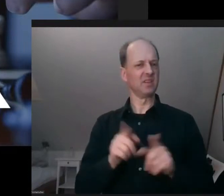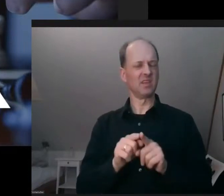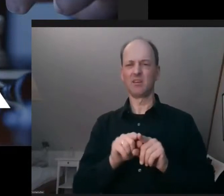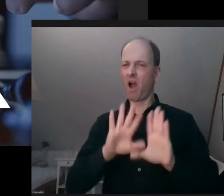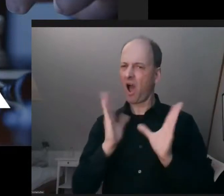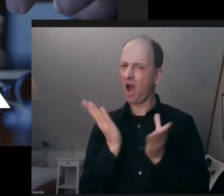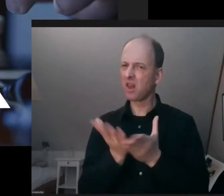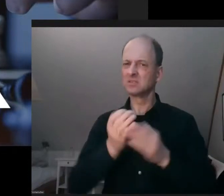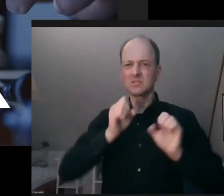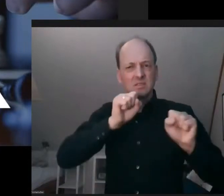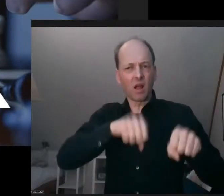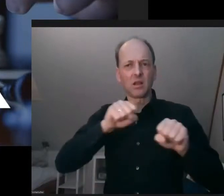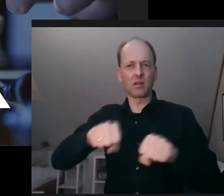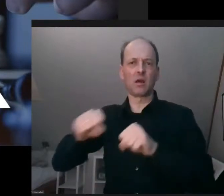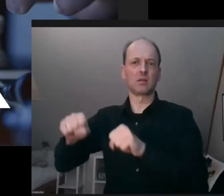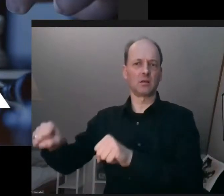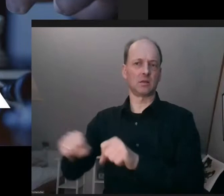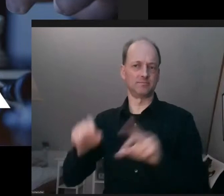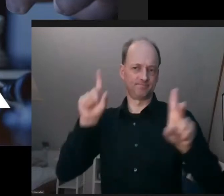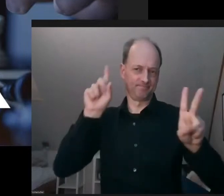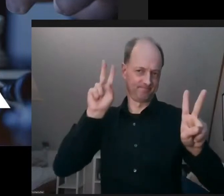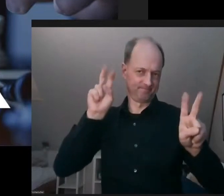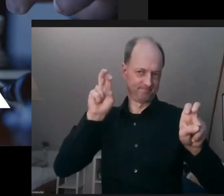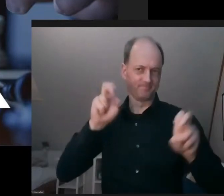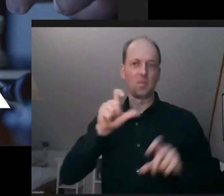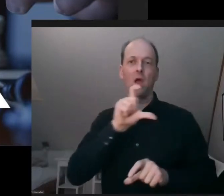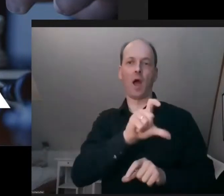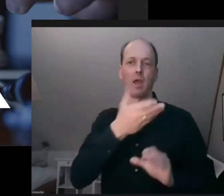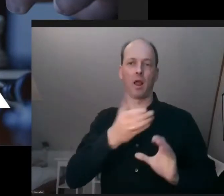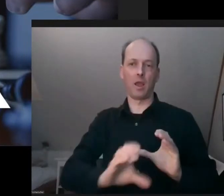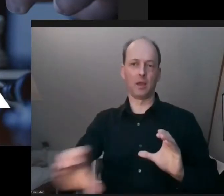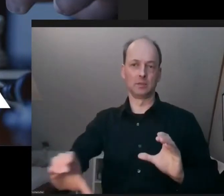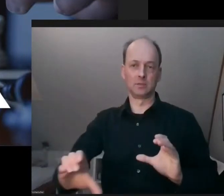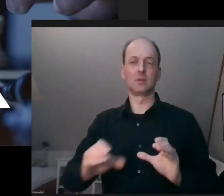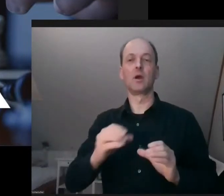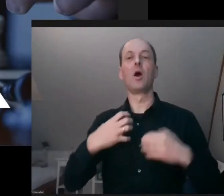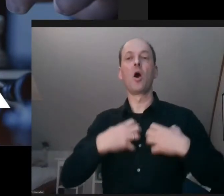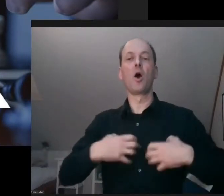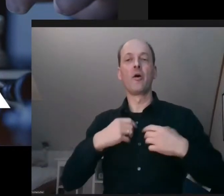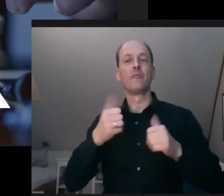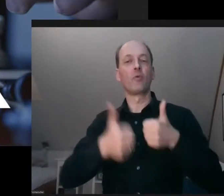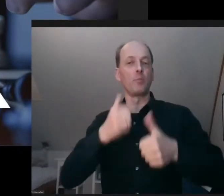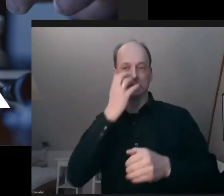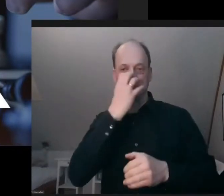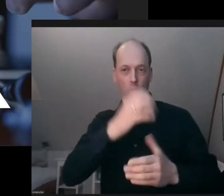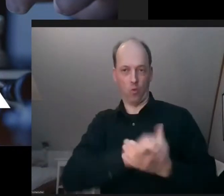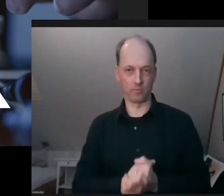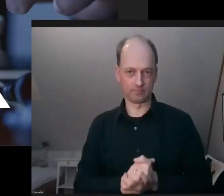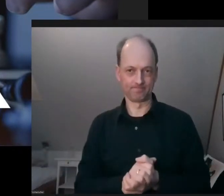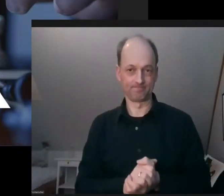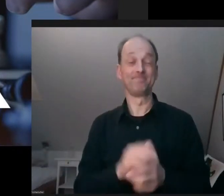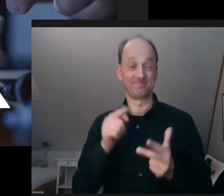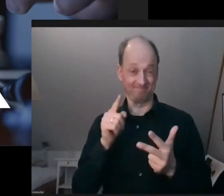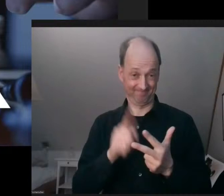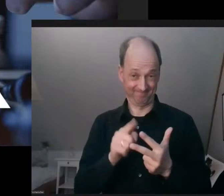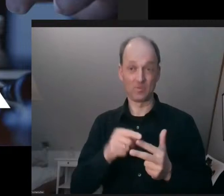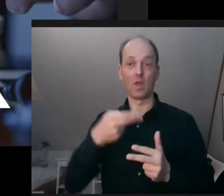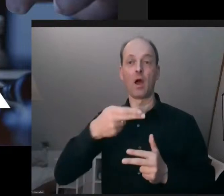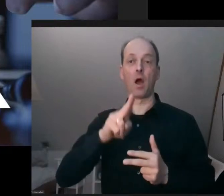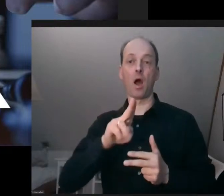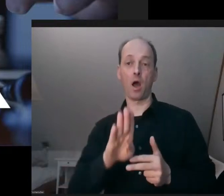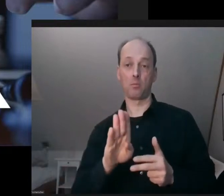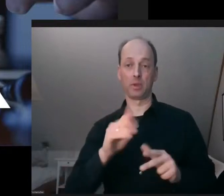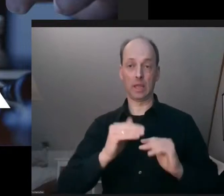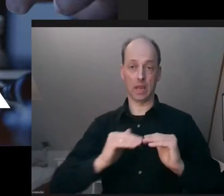solution suitable for every purpose, and we showed it in the communication in the climate crisis, how it works. It works through the